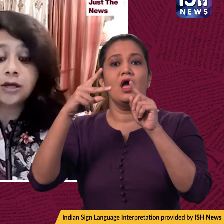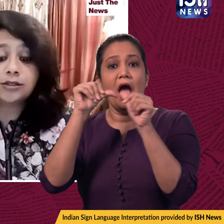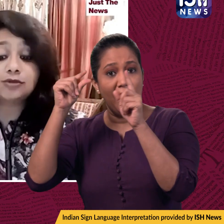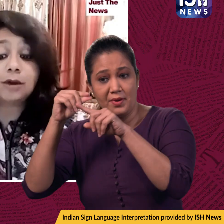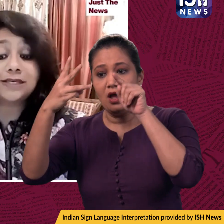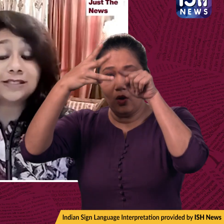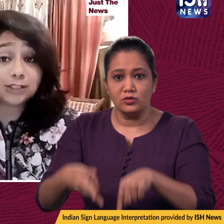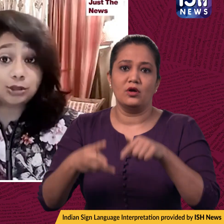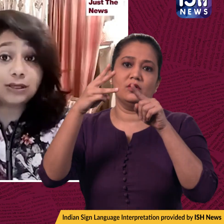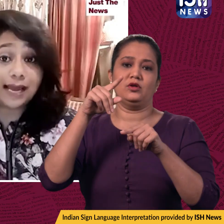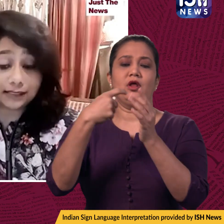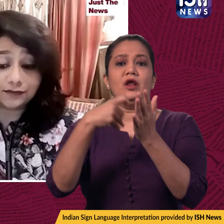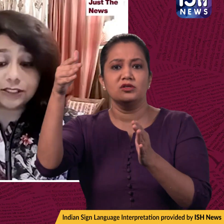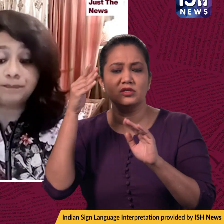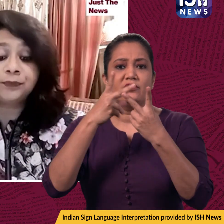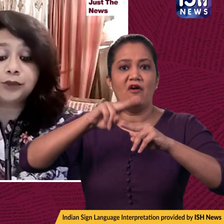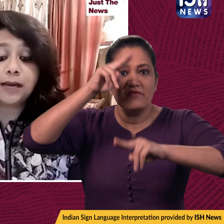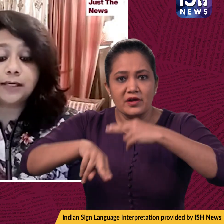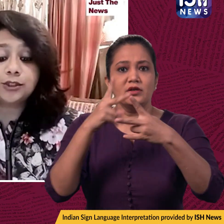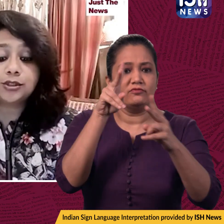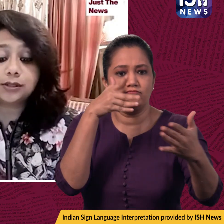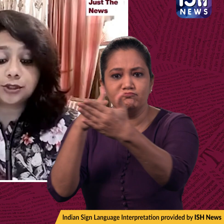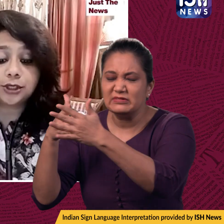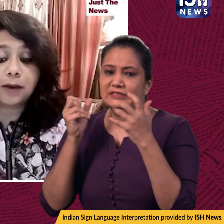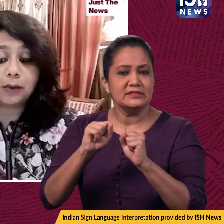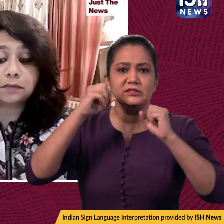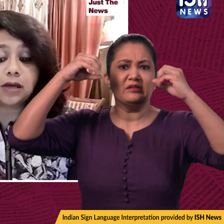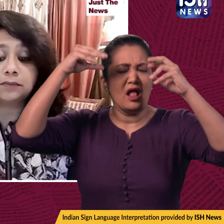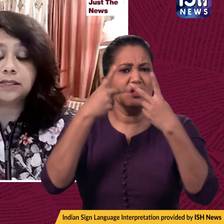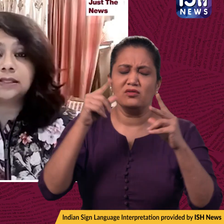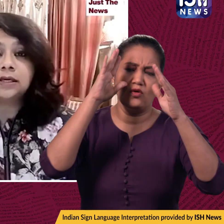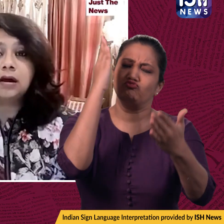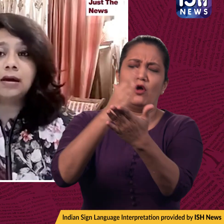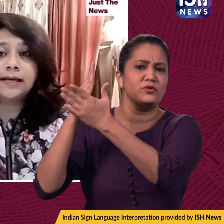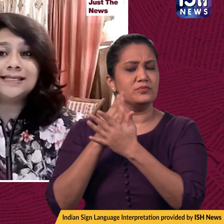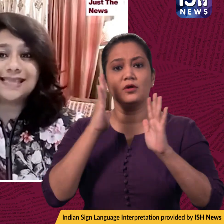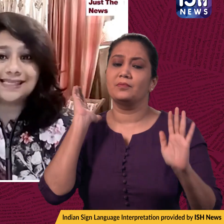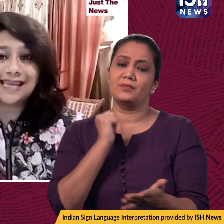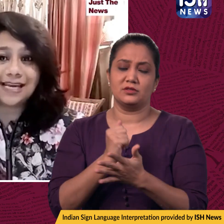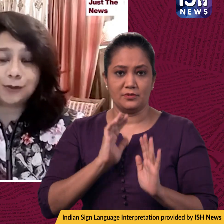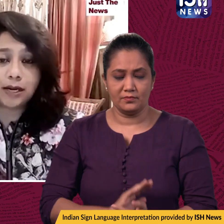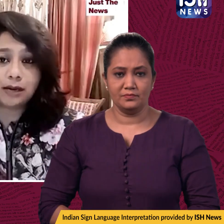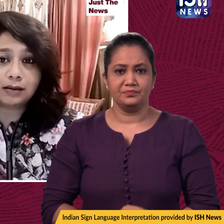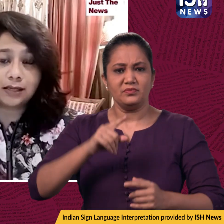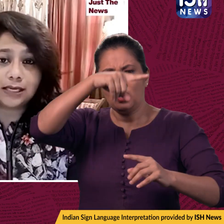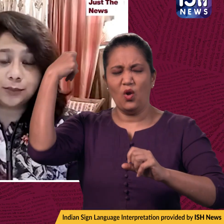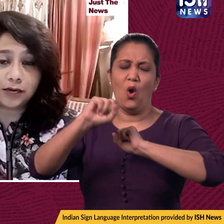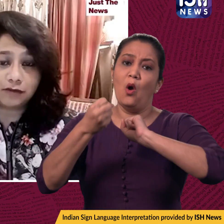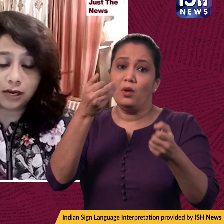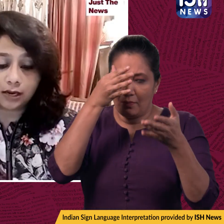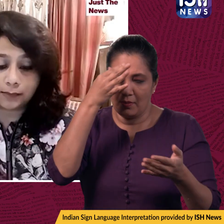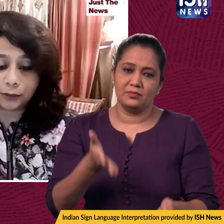Pradesh to disrupt industrial activity to manage surging power demand amid an intense heat wave,